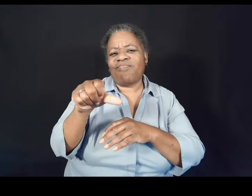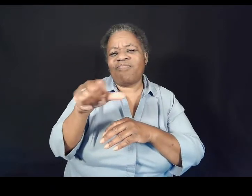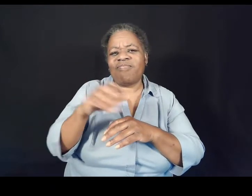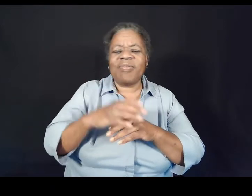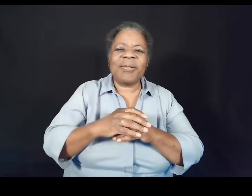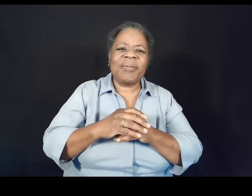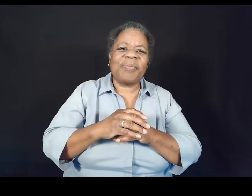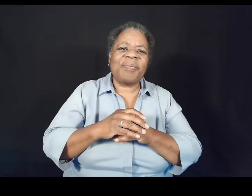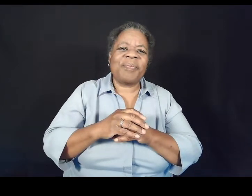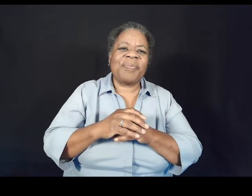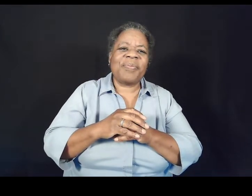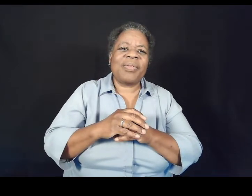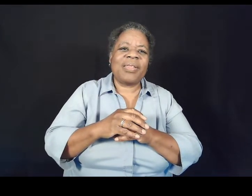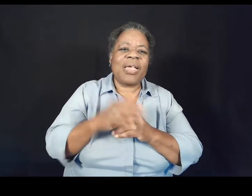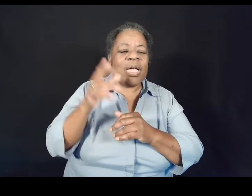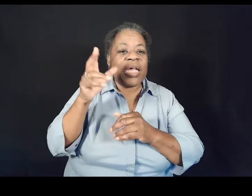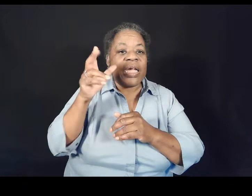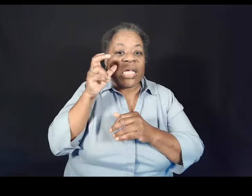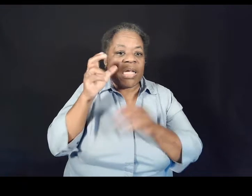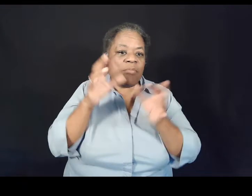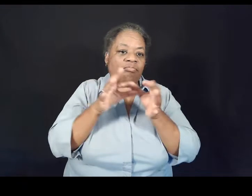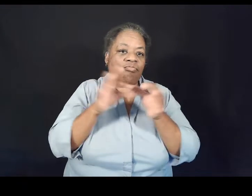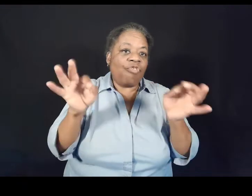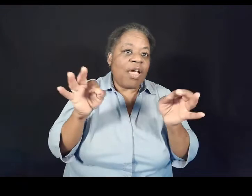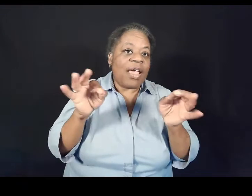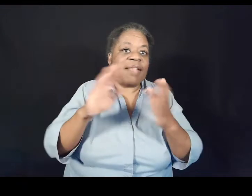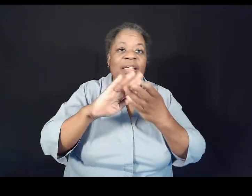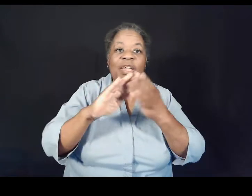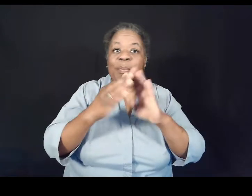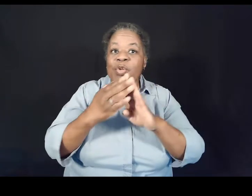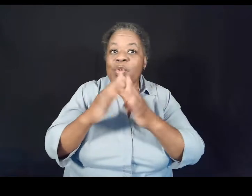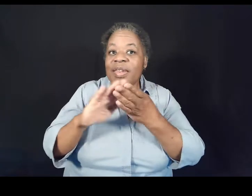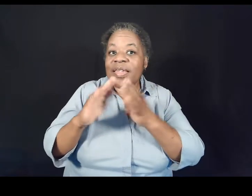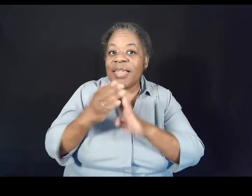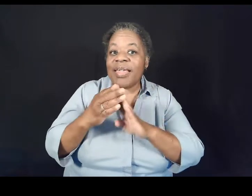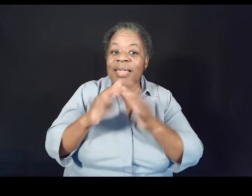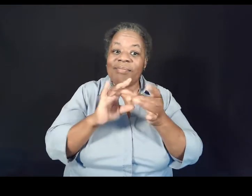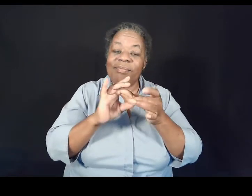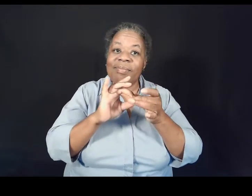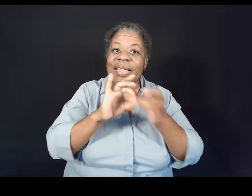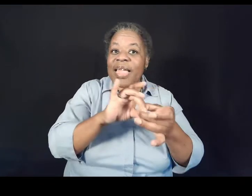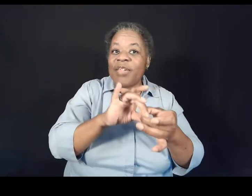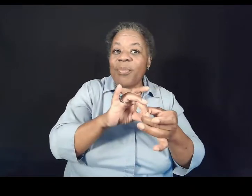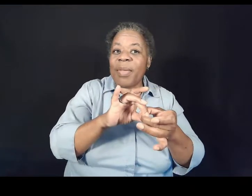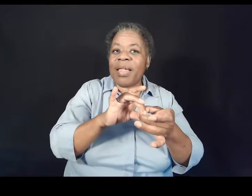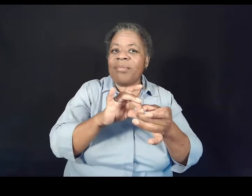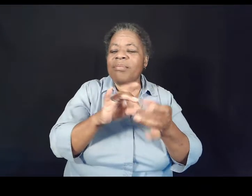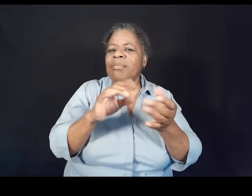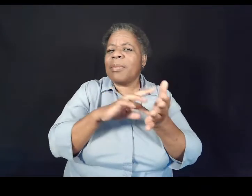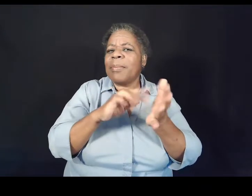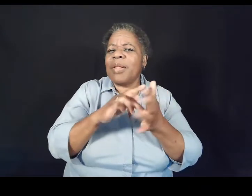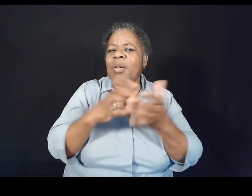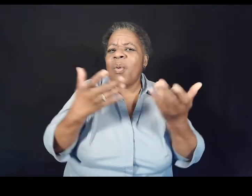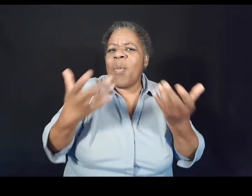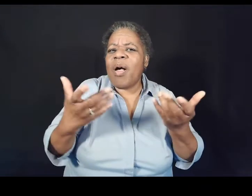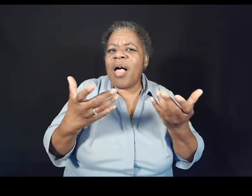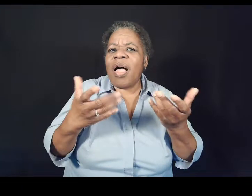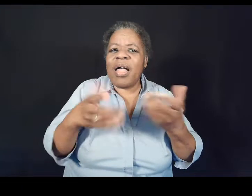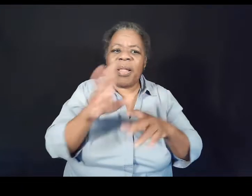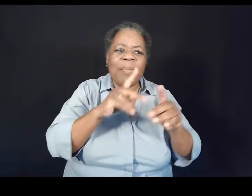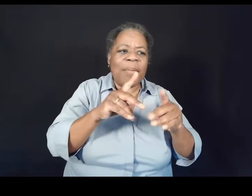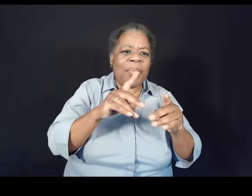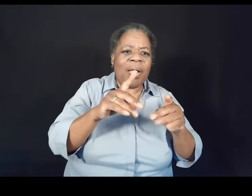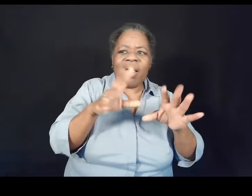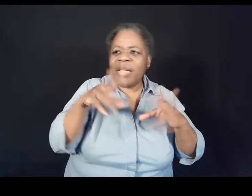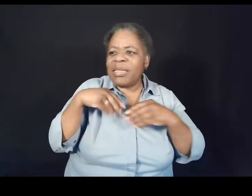When you hear the phrase community engagement, what comes to mind? Here's a hint. It's not a whole bunch of people all accepting